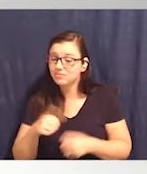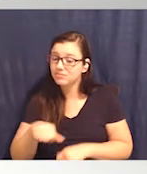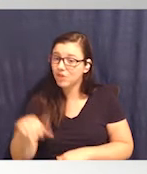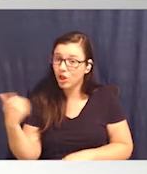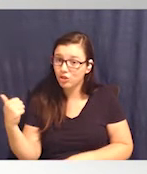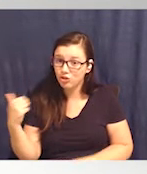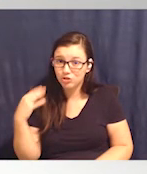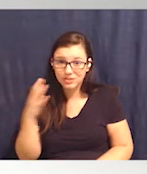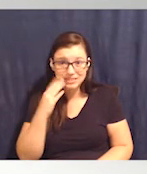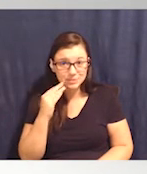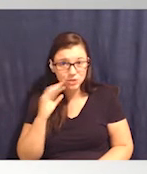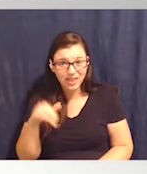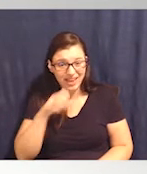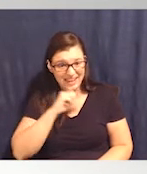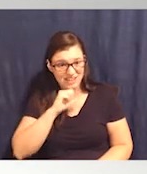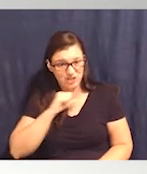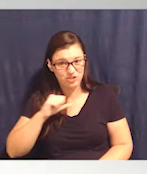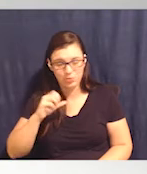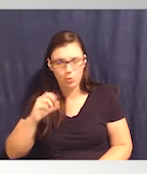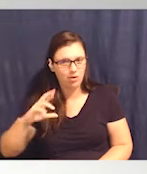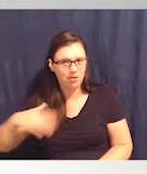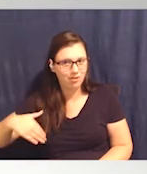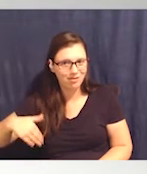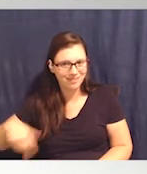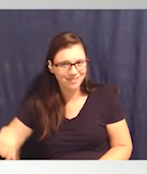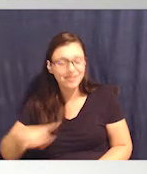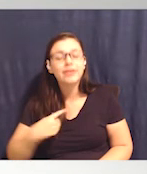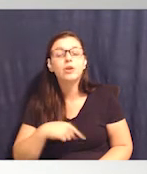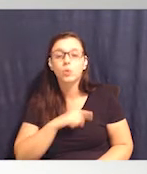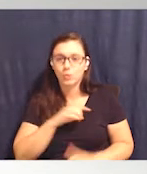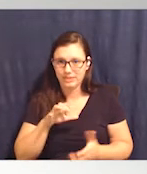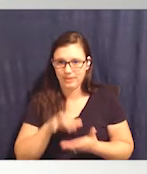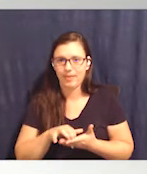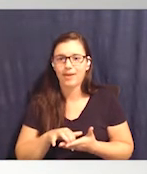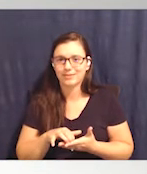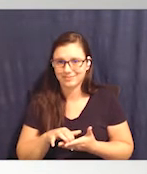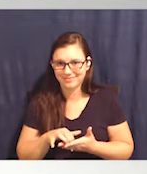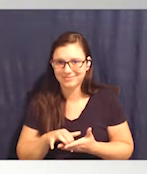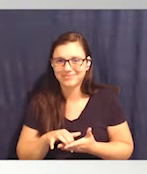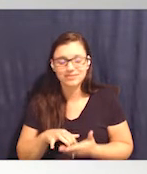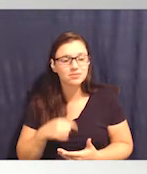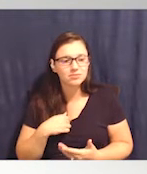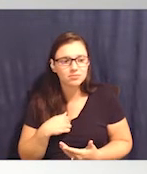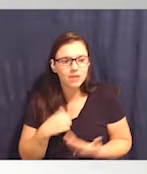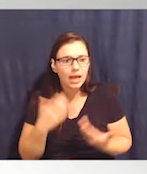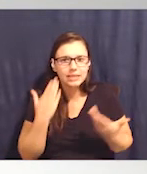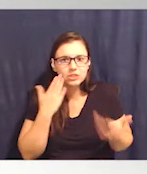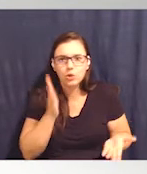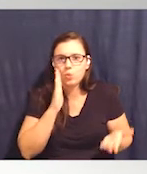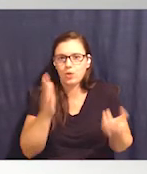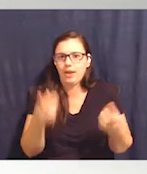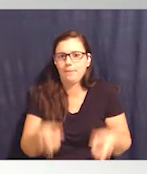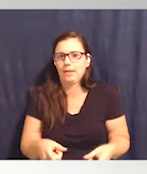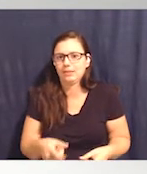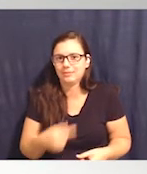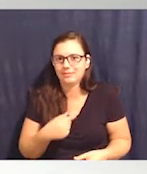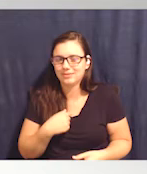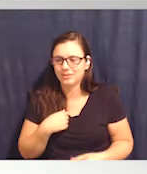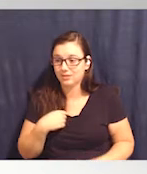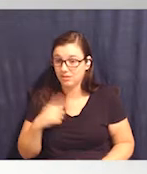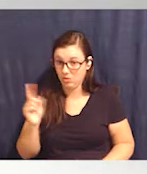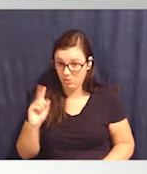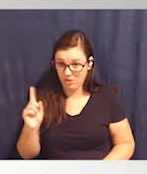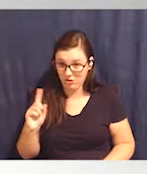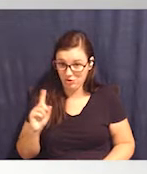done that yet? We did. I didn't know it was going to happen. Where was I? I was standing right